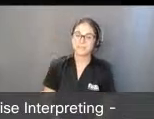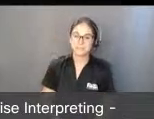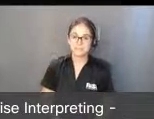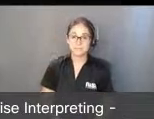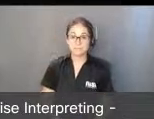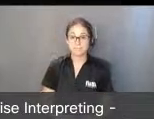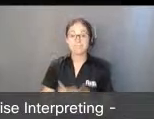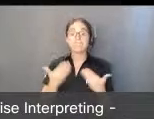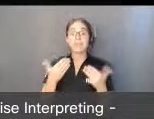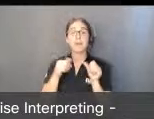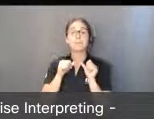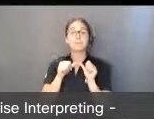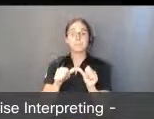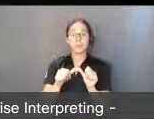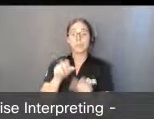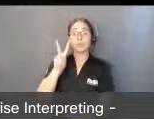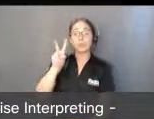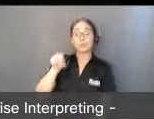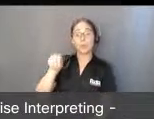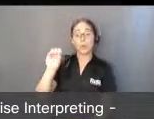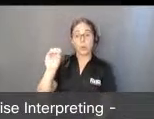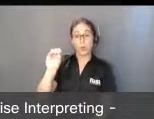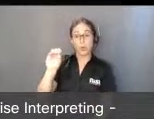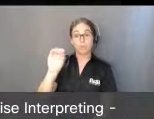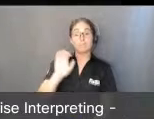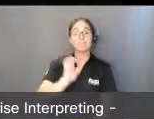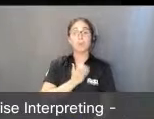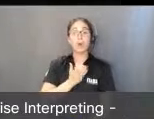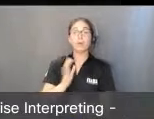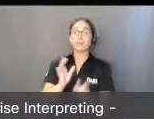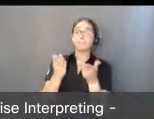Moving on to 2.0, our public comment.